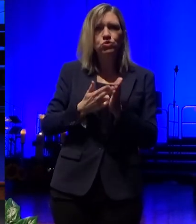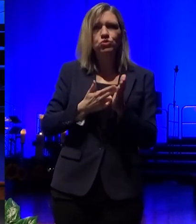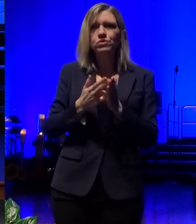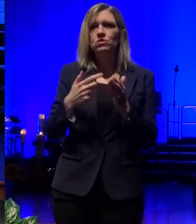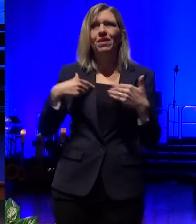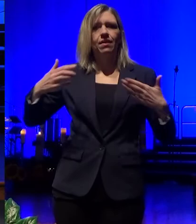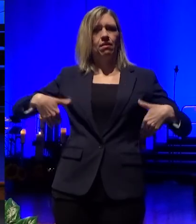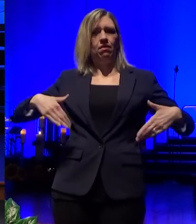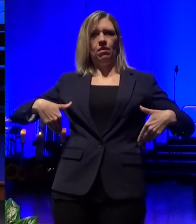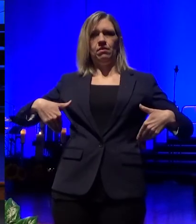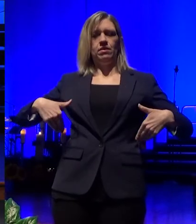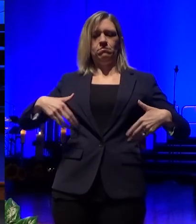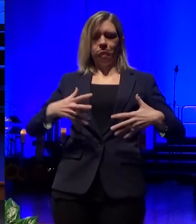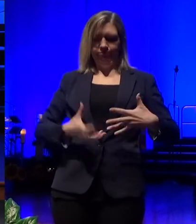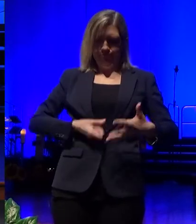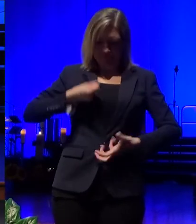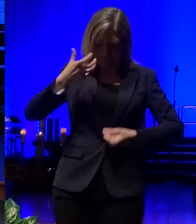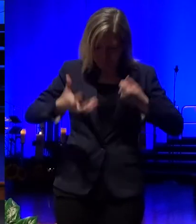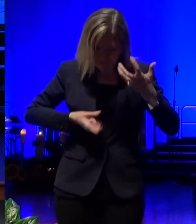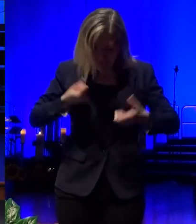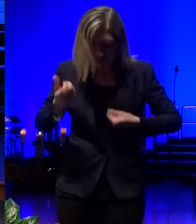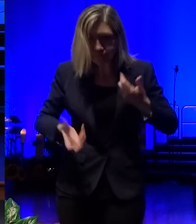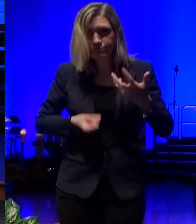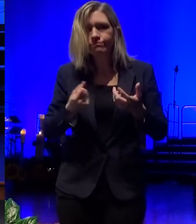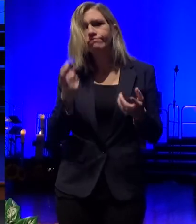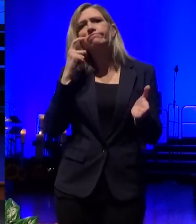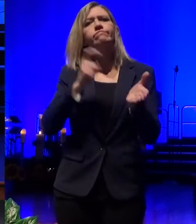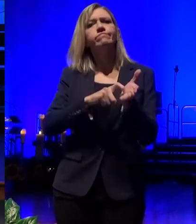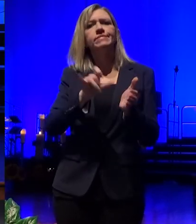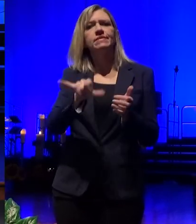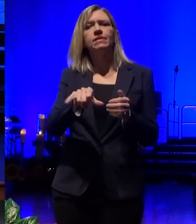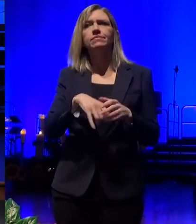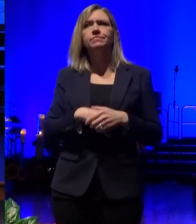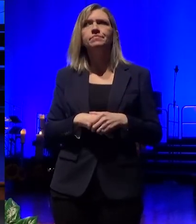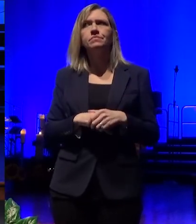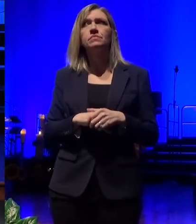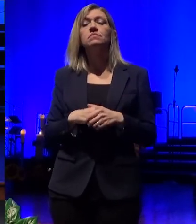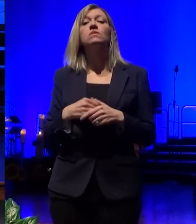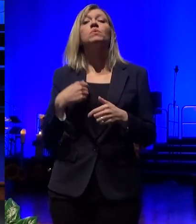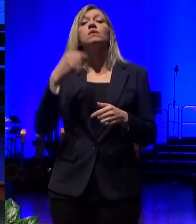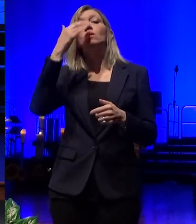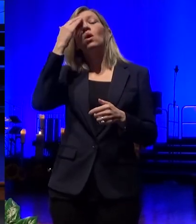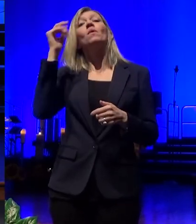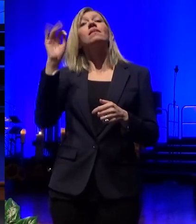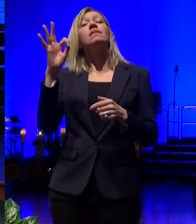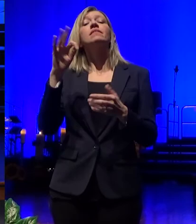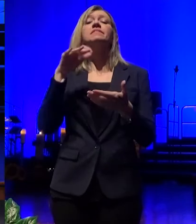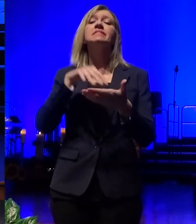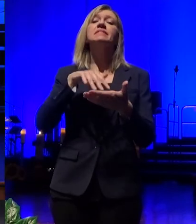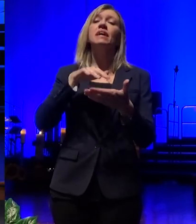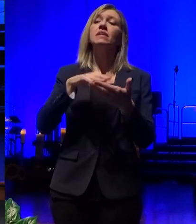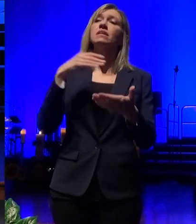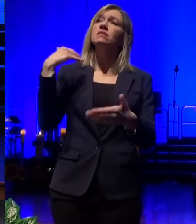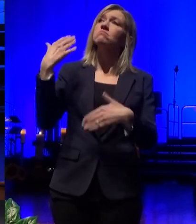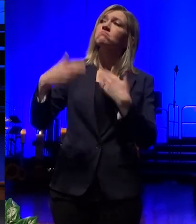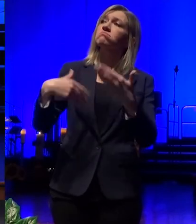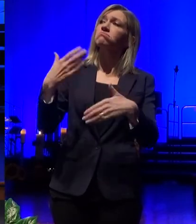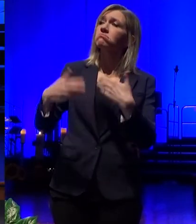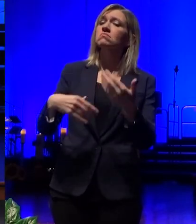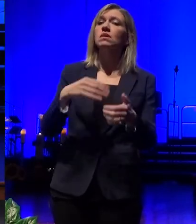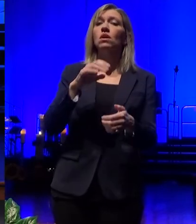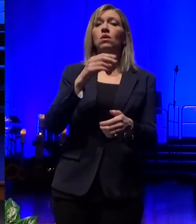even maybe allowed to come to the surface for us to see. But we know, if we've been studying this teaching, that when Holmes